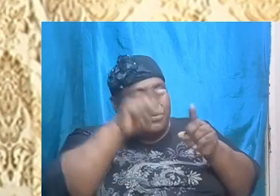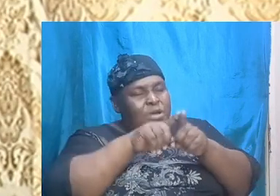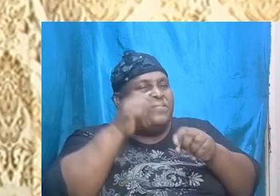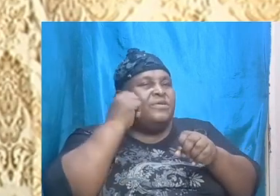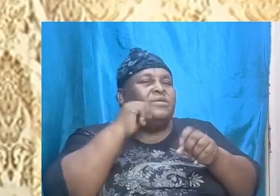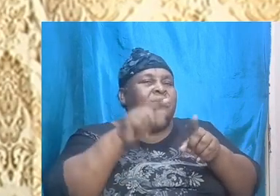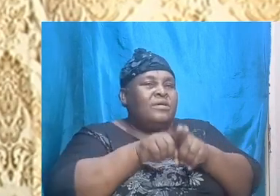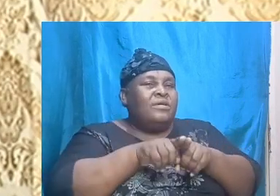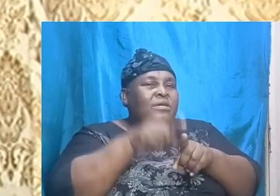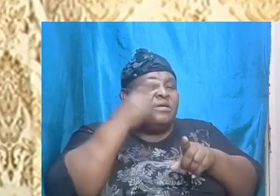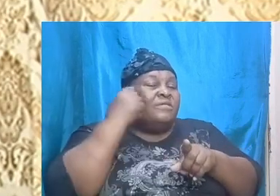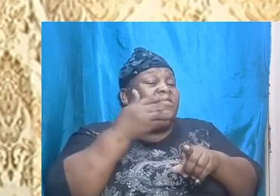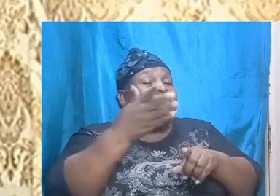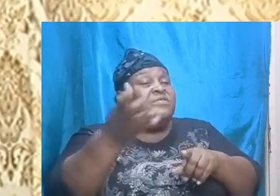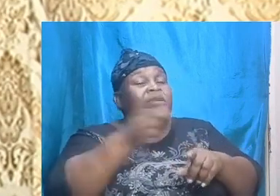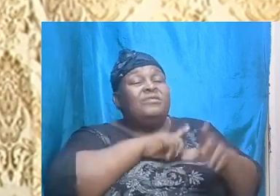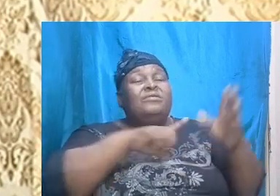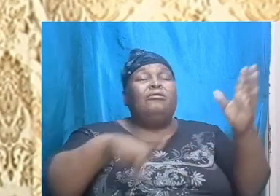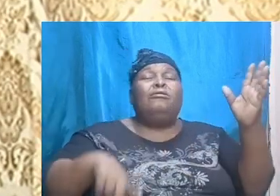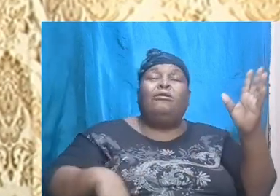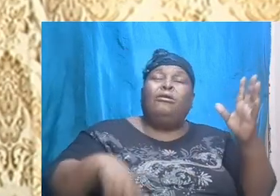the Lord command the blessing.